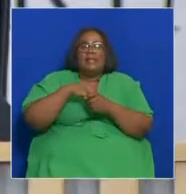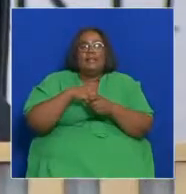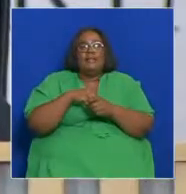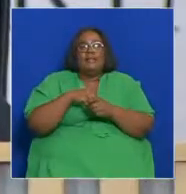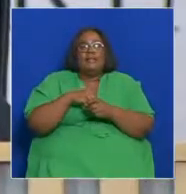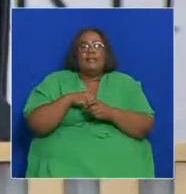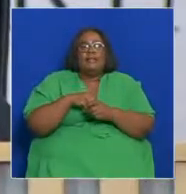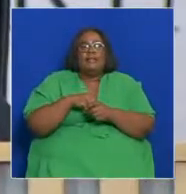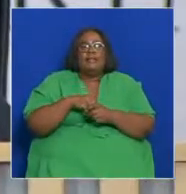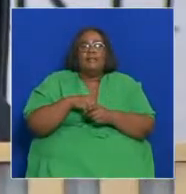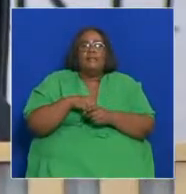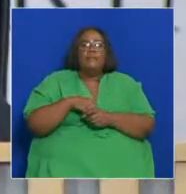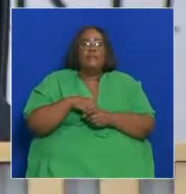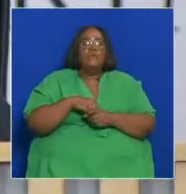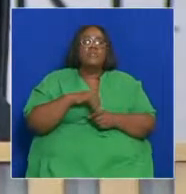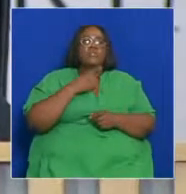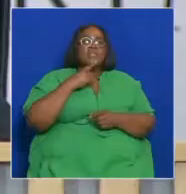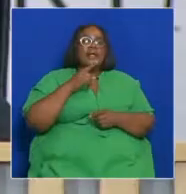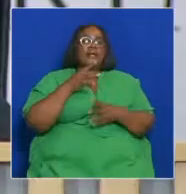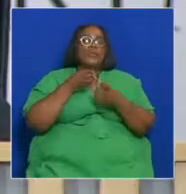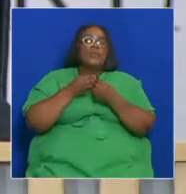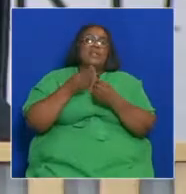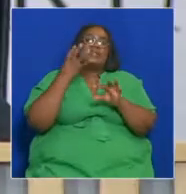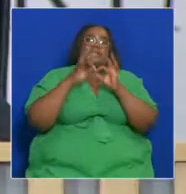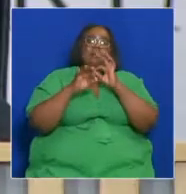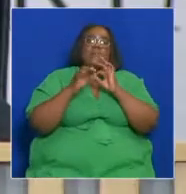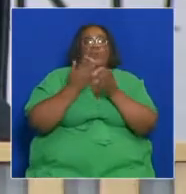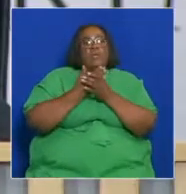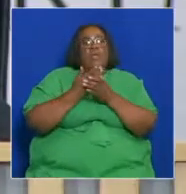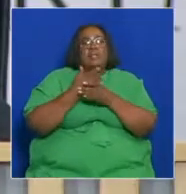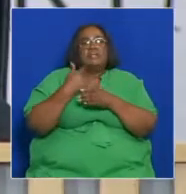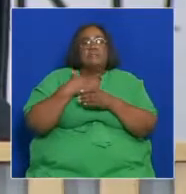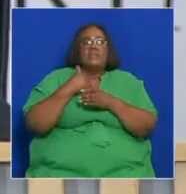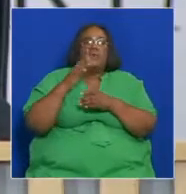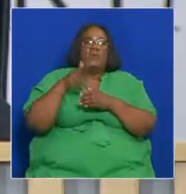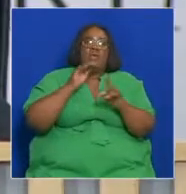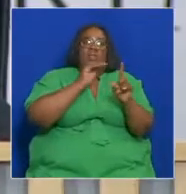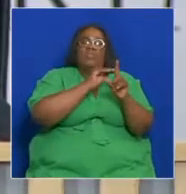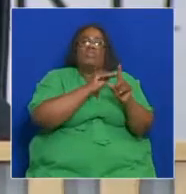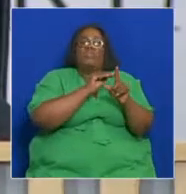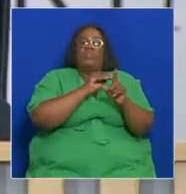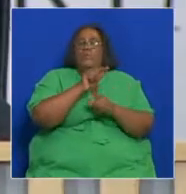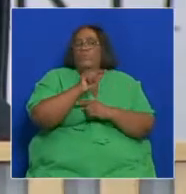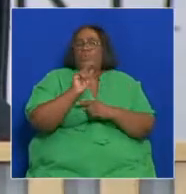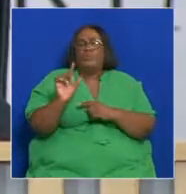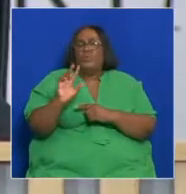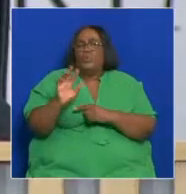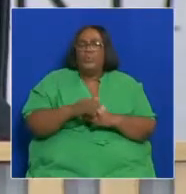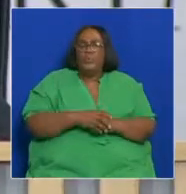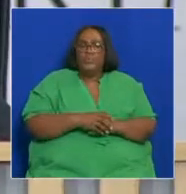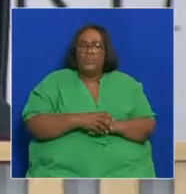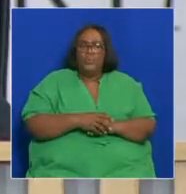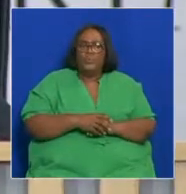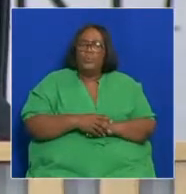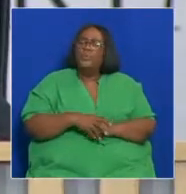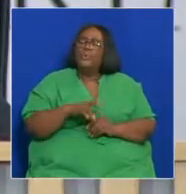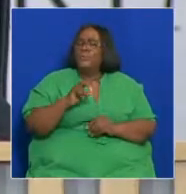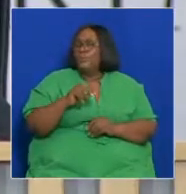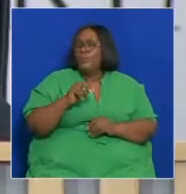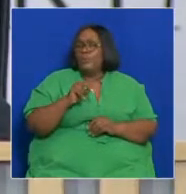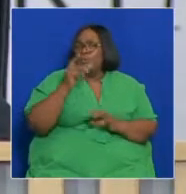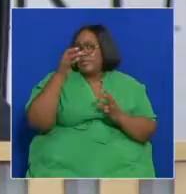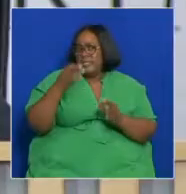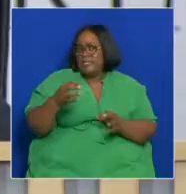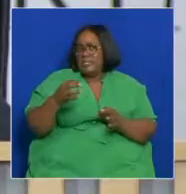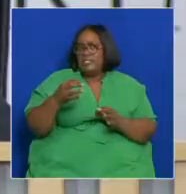not bother you, Mr. Sissoko? No. The decision to authorize that matter was not